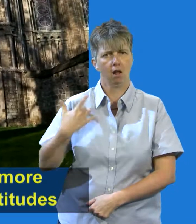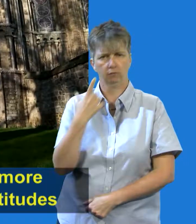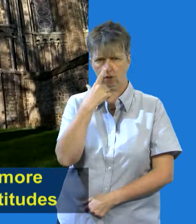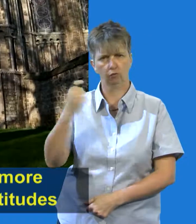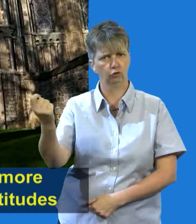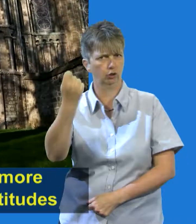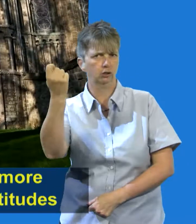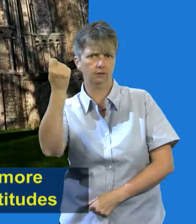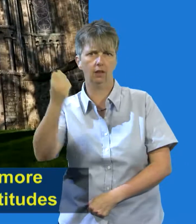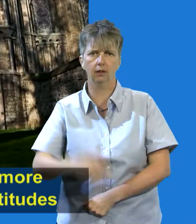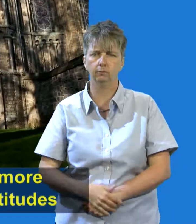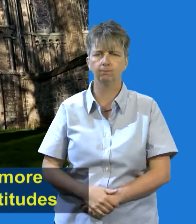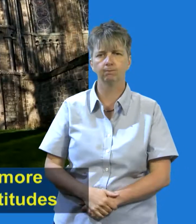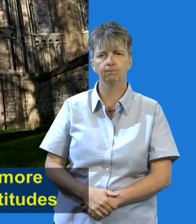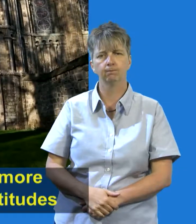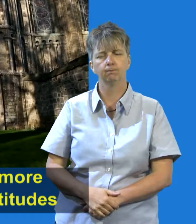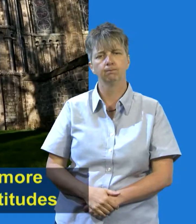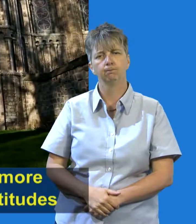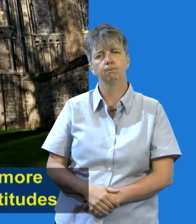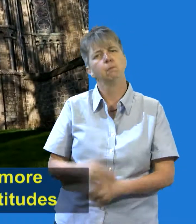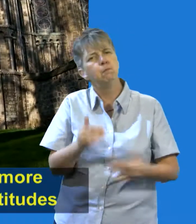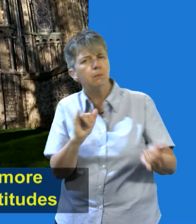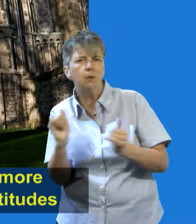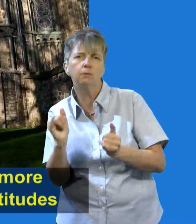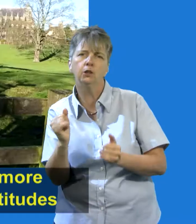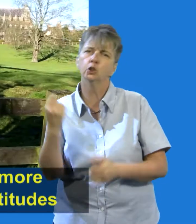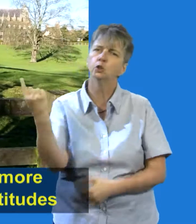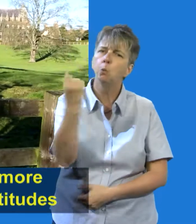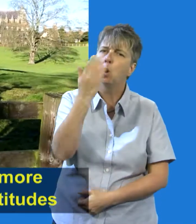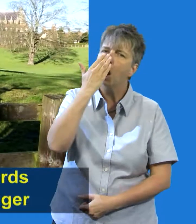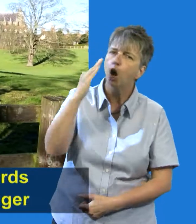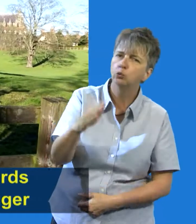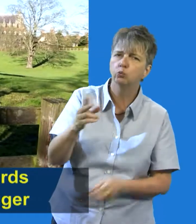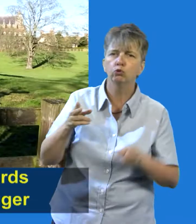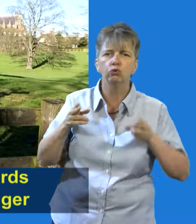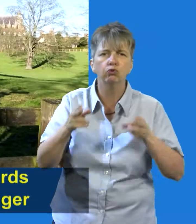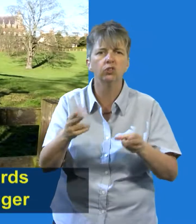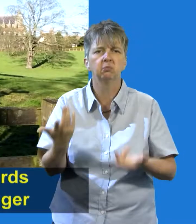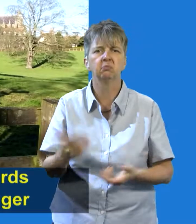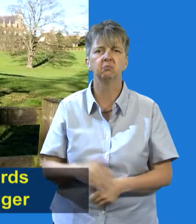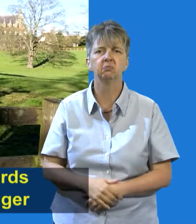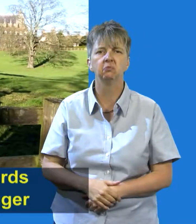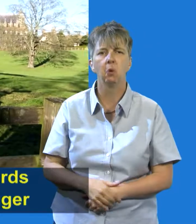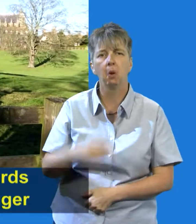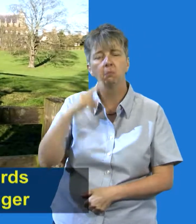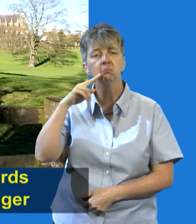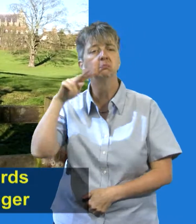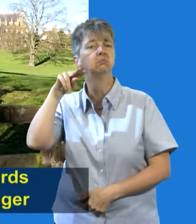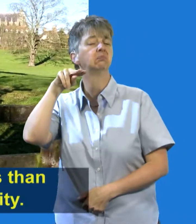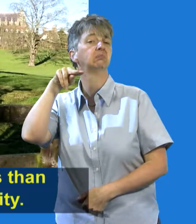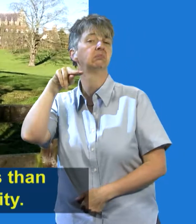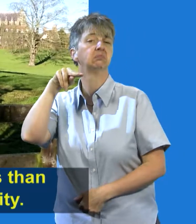relevant in terms of people's attitudes and society's attitudes towards disability having a much bigger impact on your